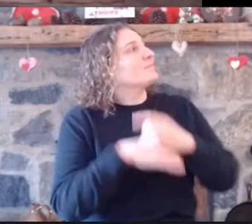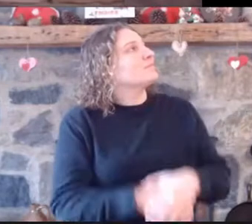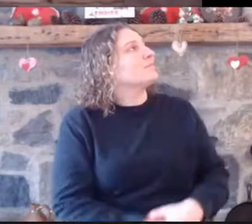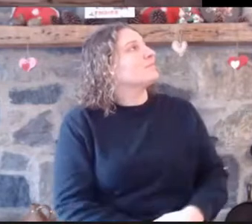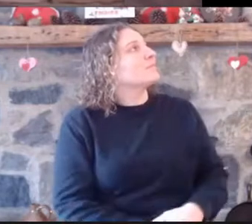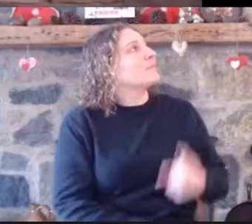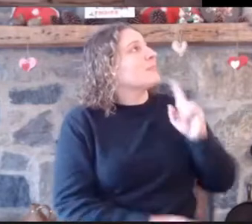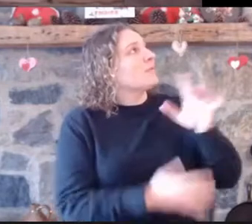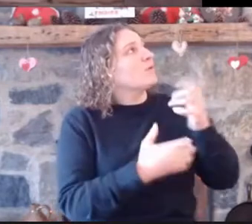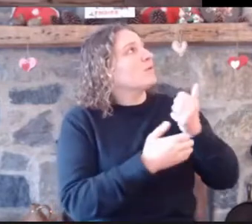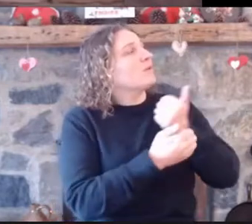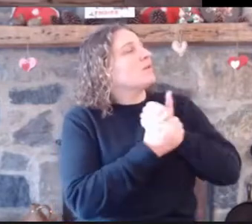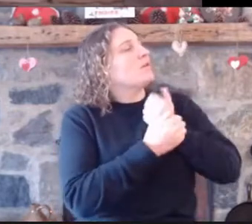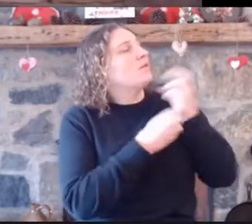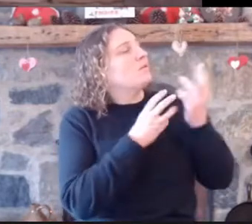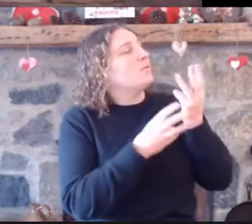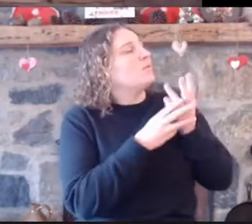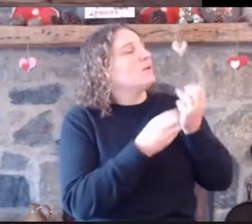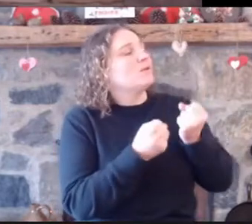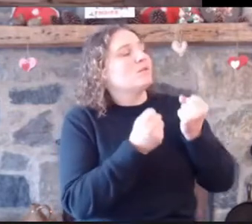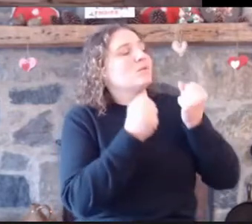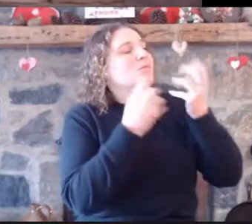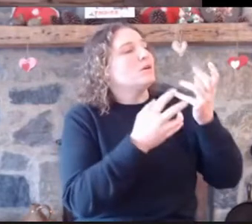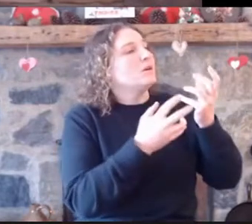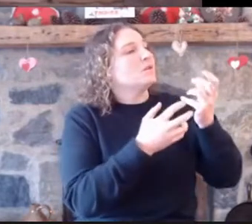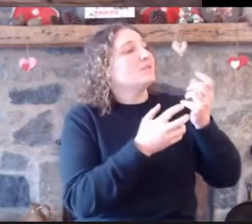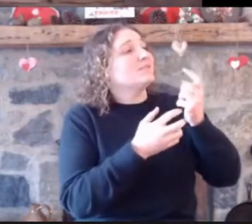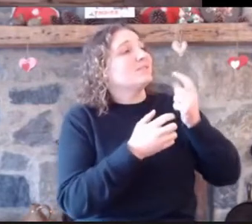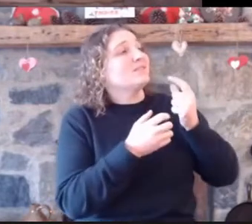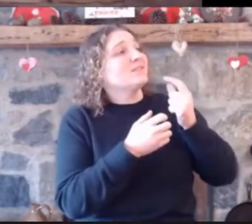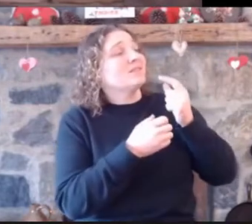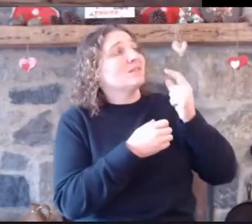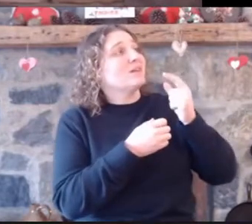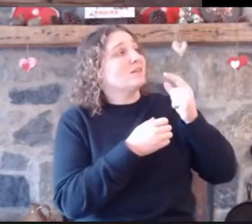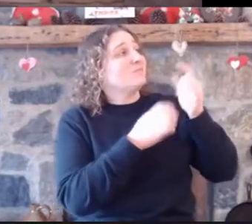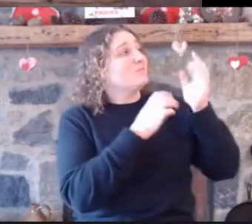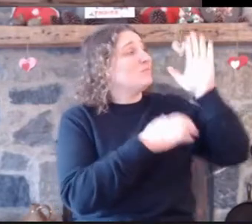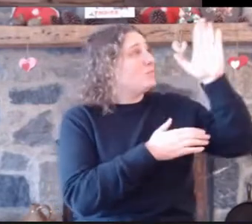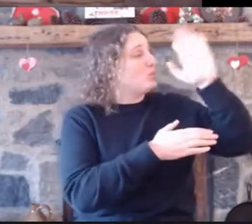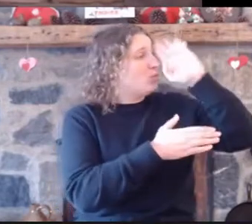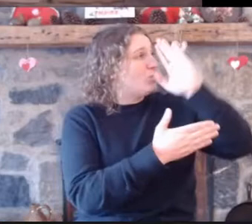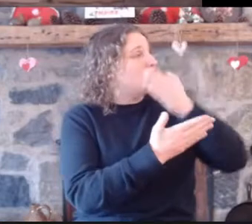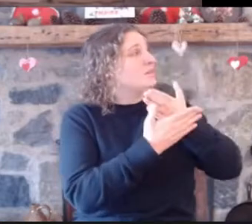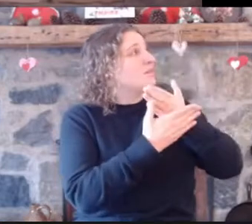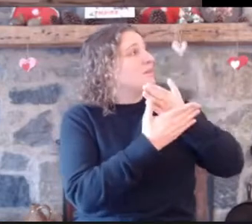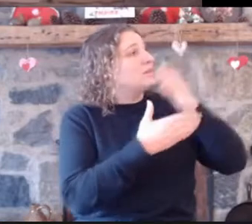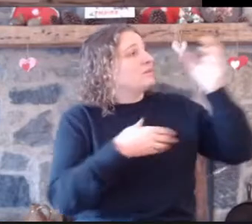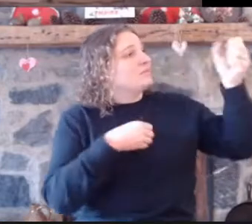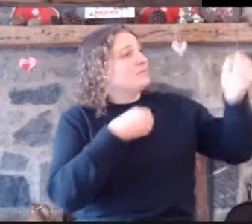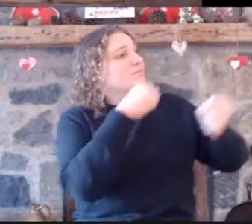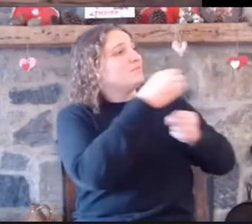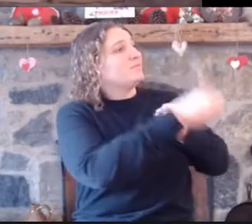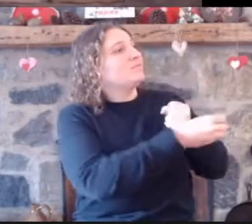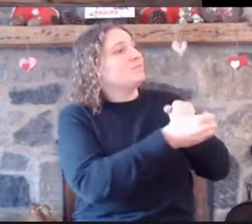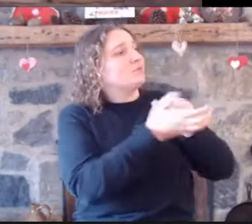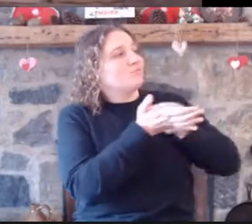You so loved the world, you so loved us, you traded your son so that you could dismiss our case.